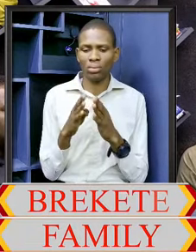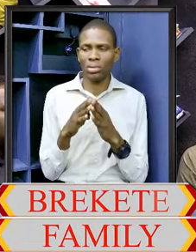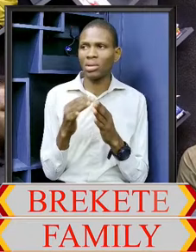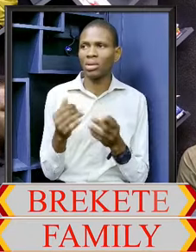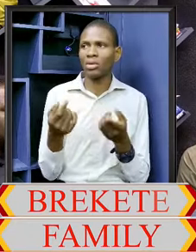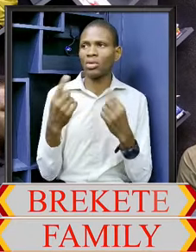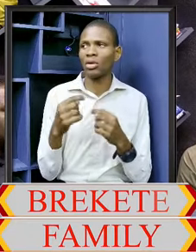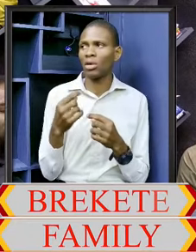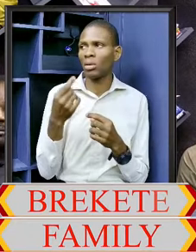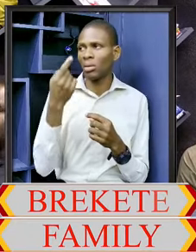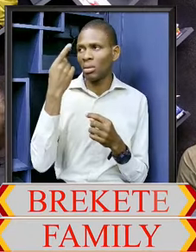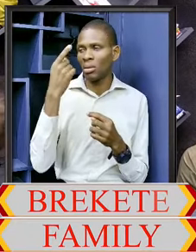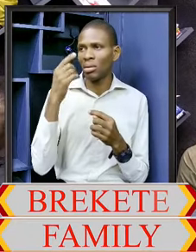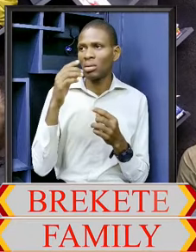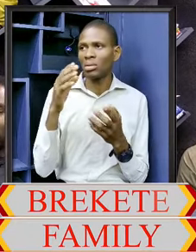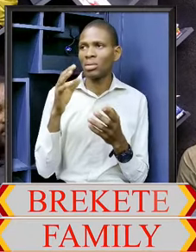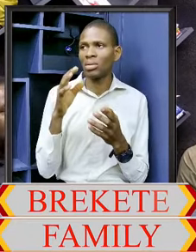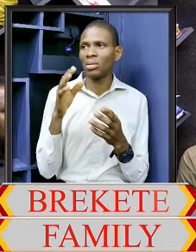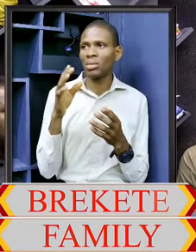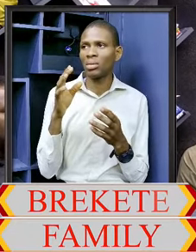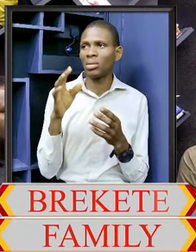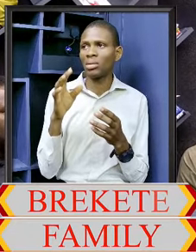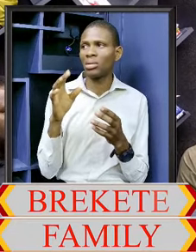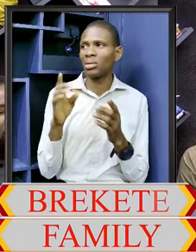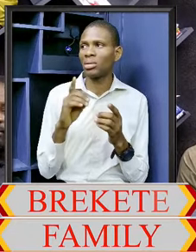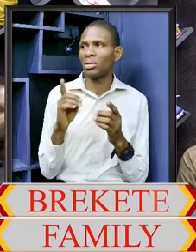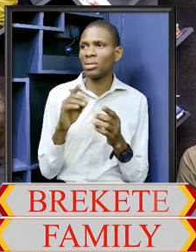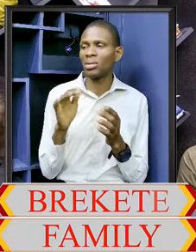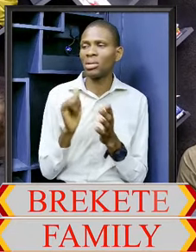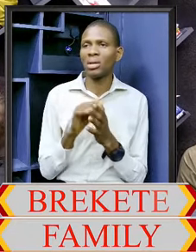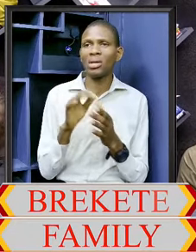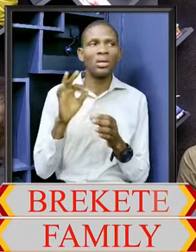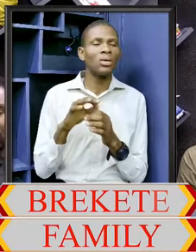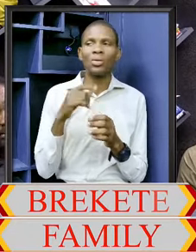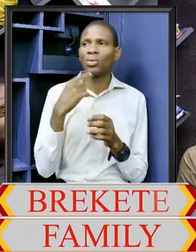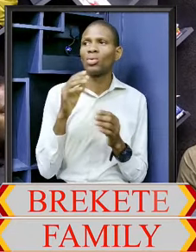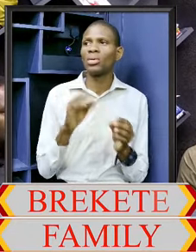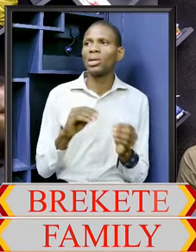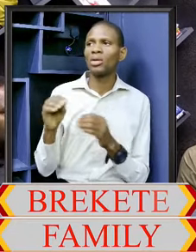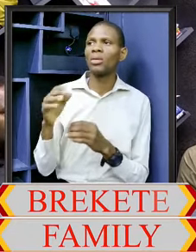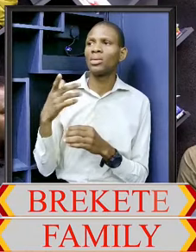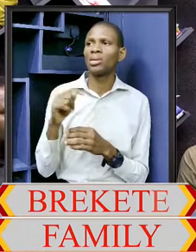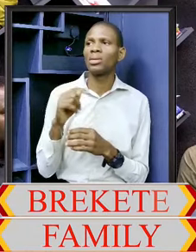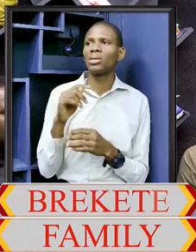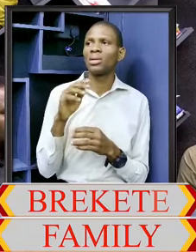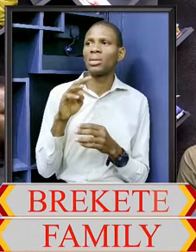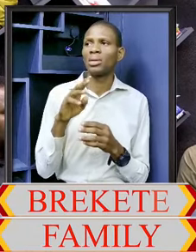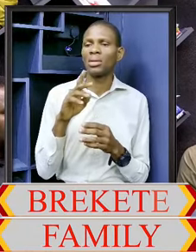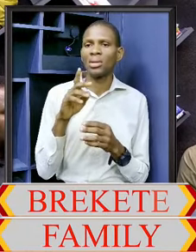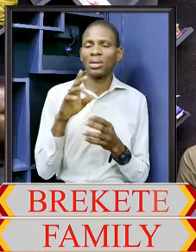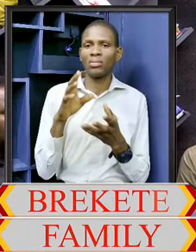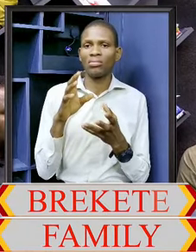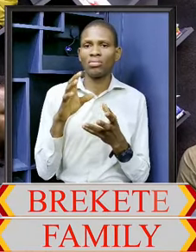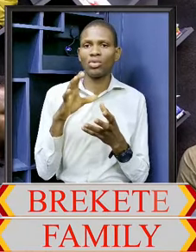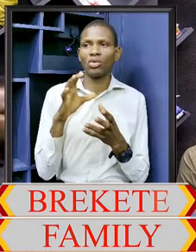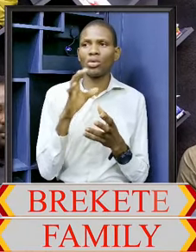on Sunday, Kagame election, to be swearing tomorrow on the 18th, sir. Who set up the committee? The president that live here,